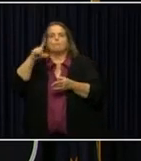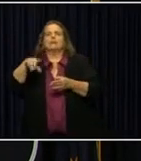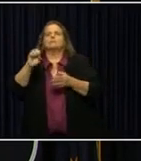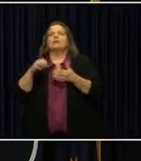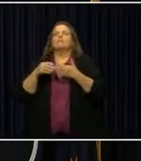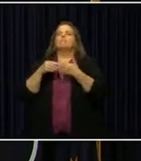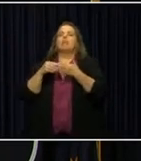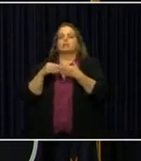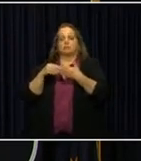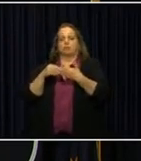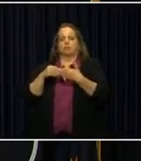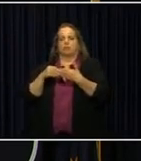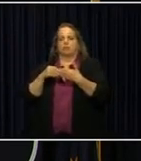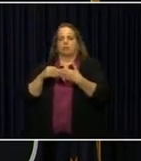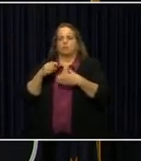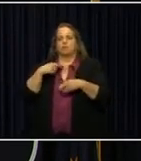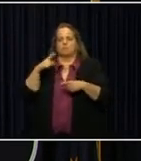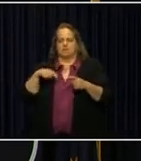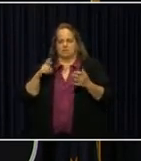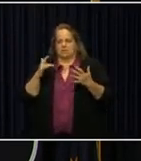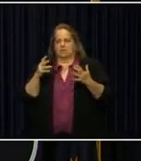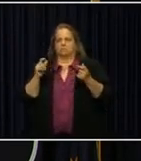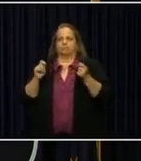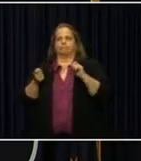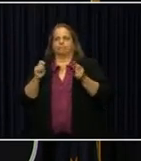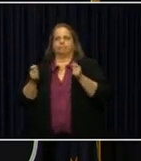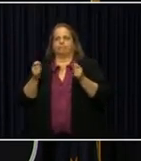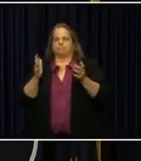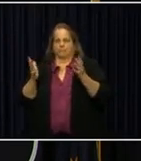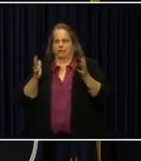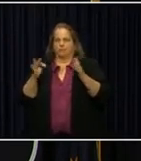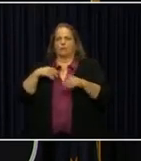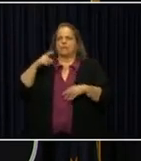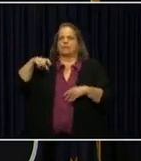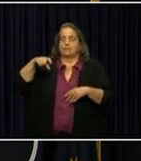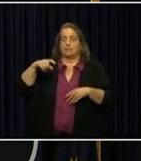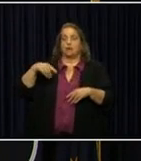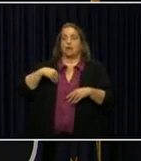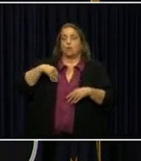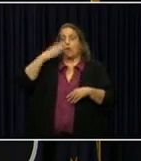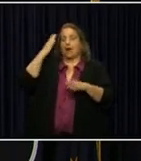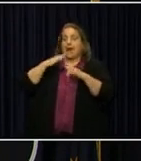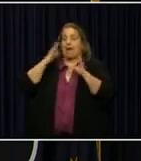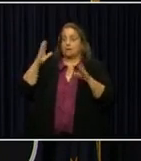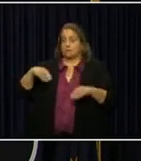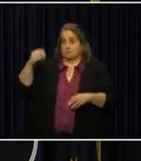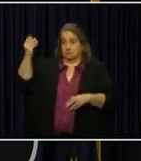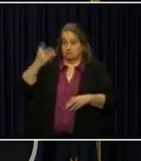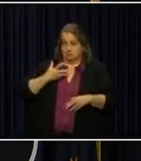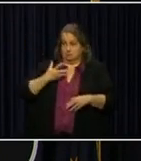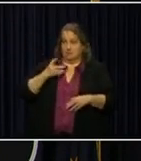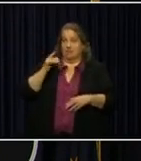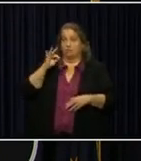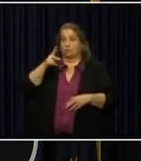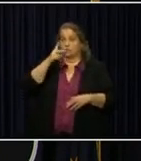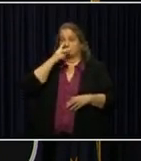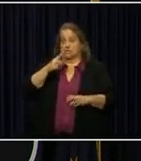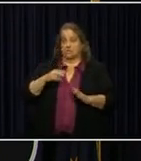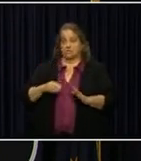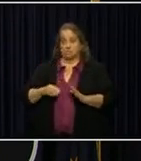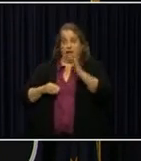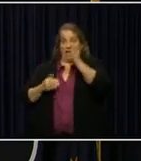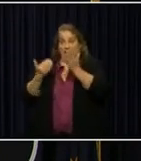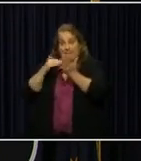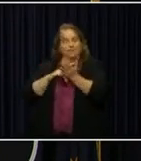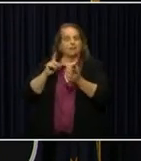flexible. We've got to be fluid. The White House is saying that as you open up, you may see spikes, you may see changes, and you got to be able to